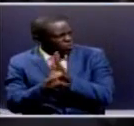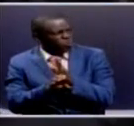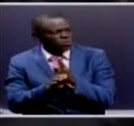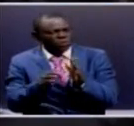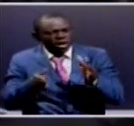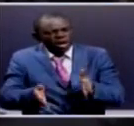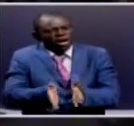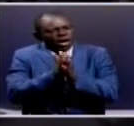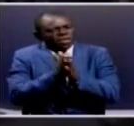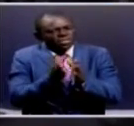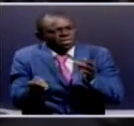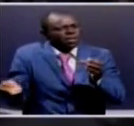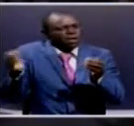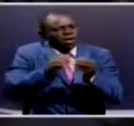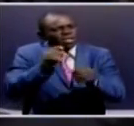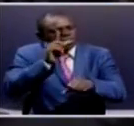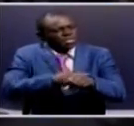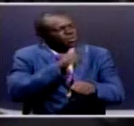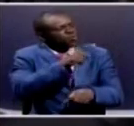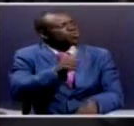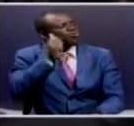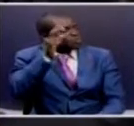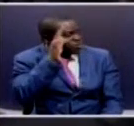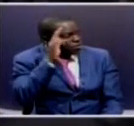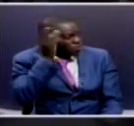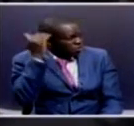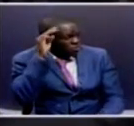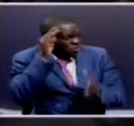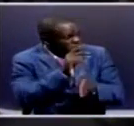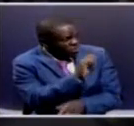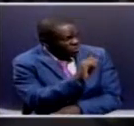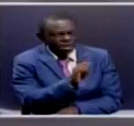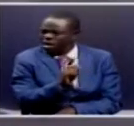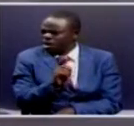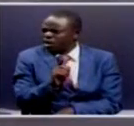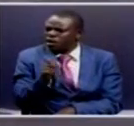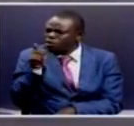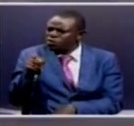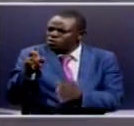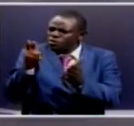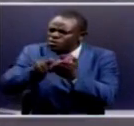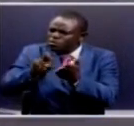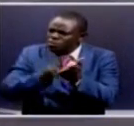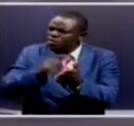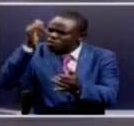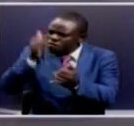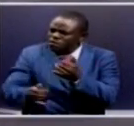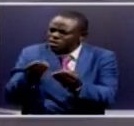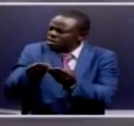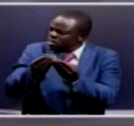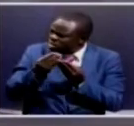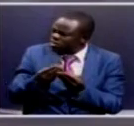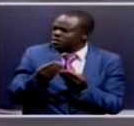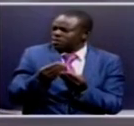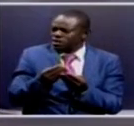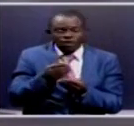in the report. That's the difference. They had wanted an extension. Oh, the bottom line is that you rejected it. As minister then, you had so much power. You